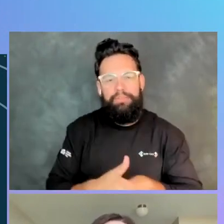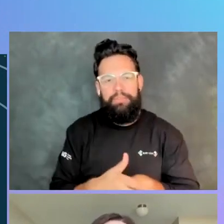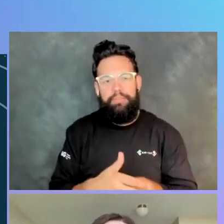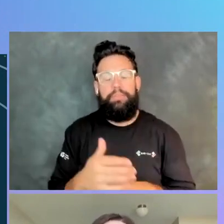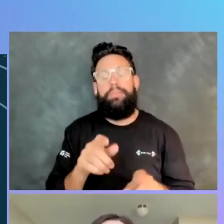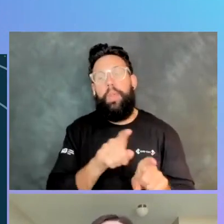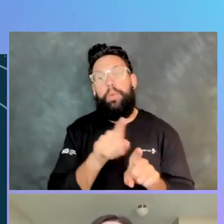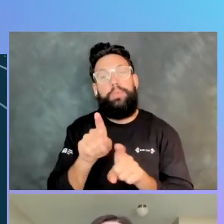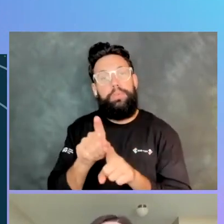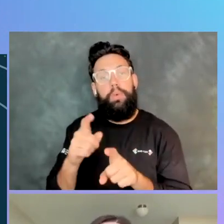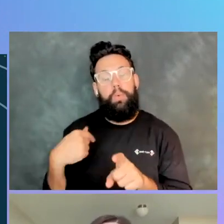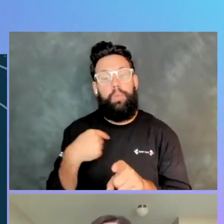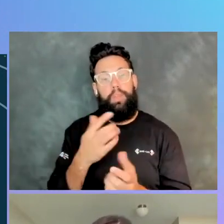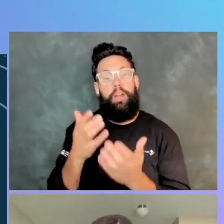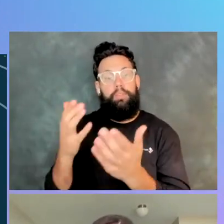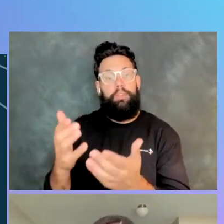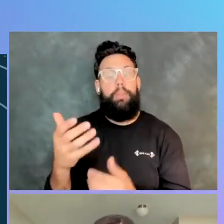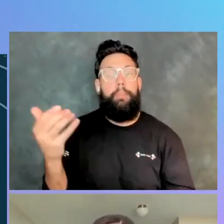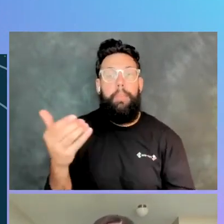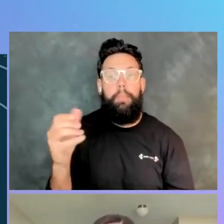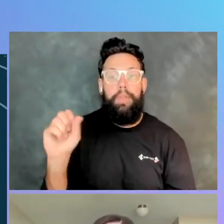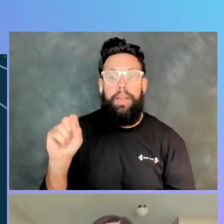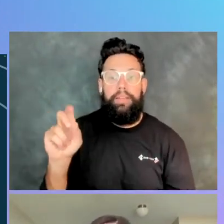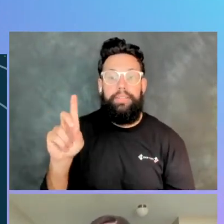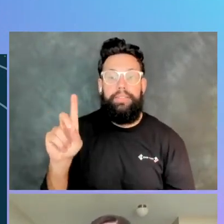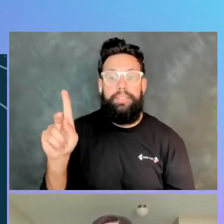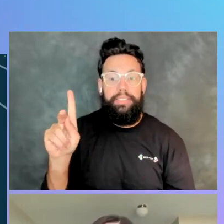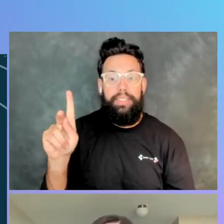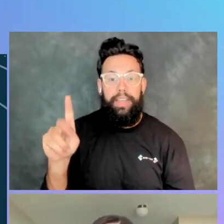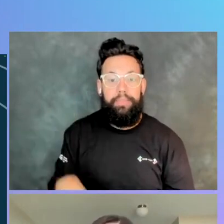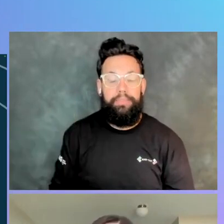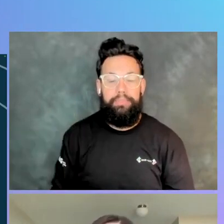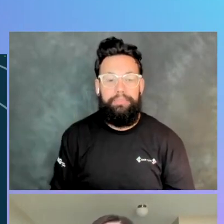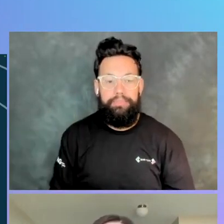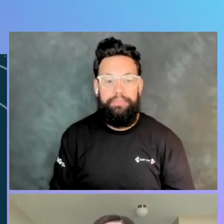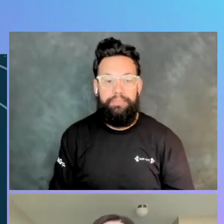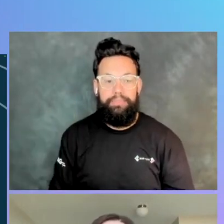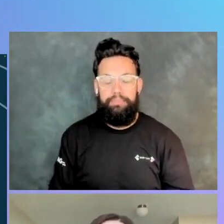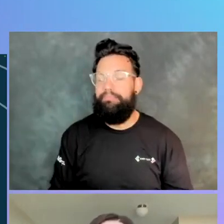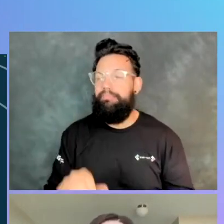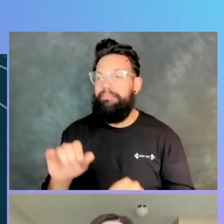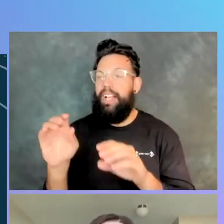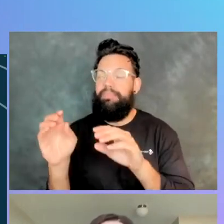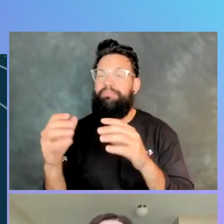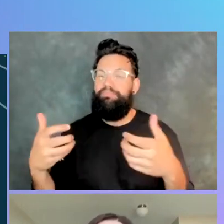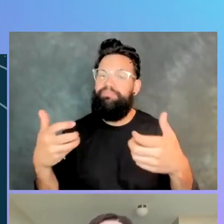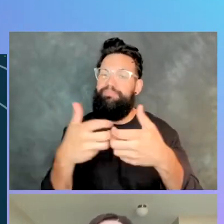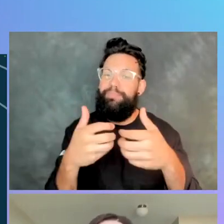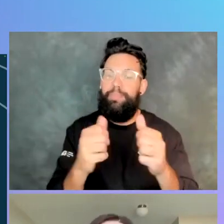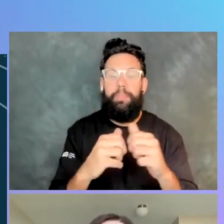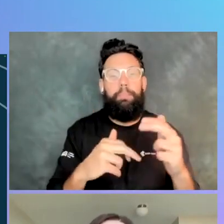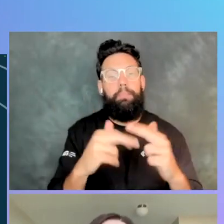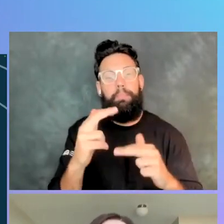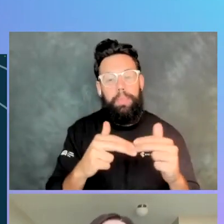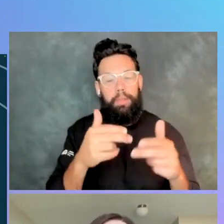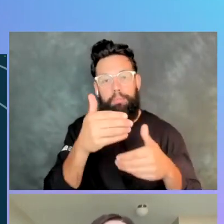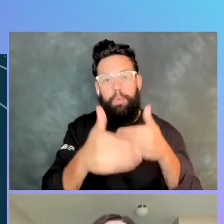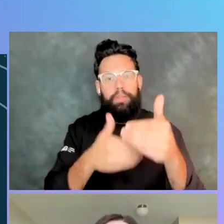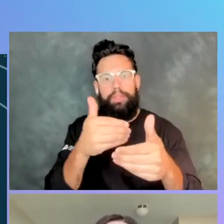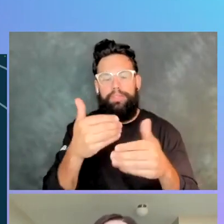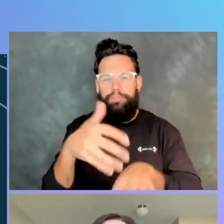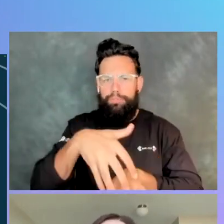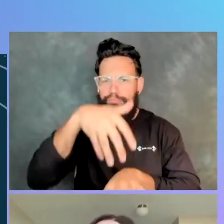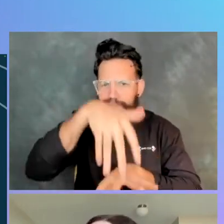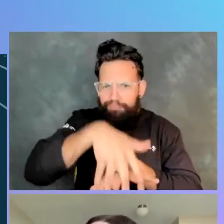that I mentioned, and that's to add in that middle phase of your build process, is to add that testing right into your